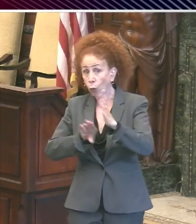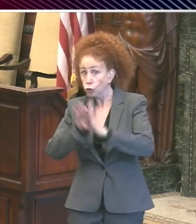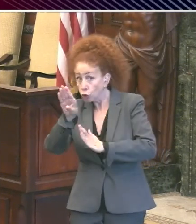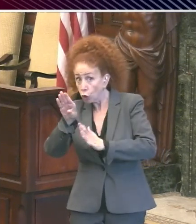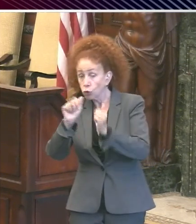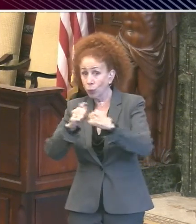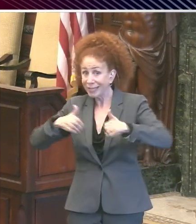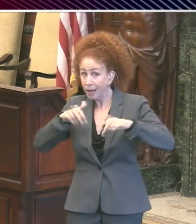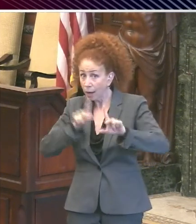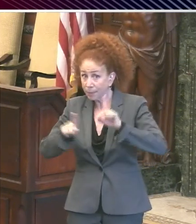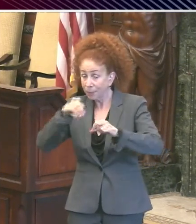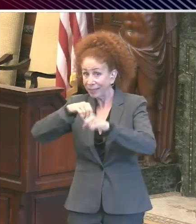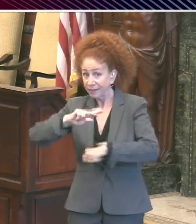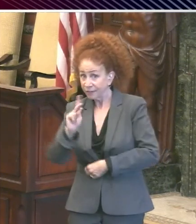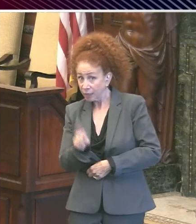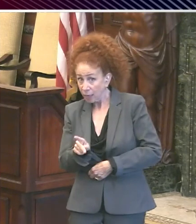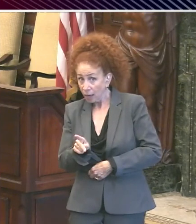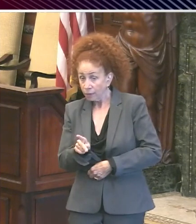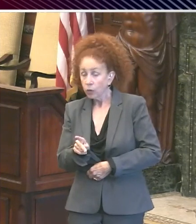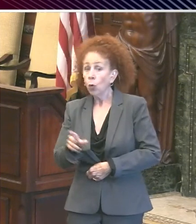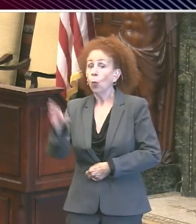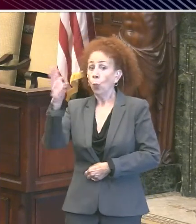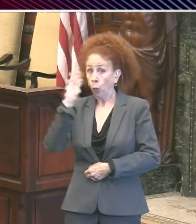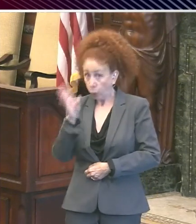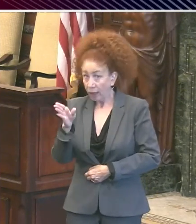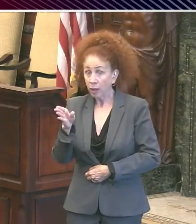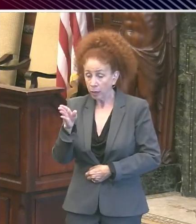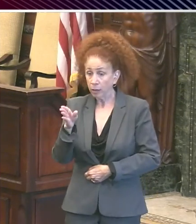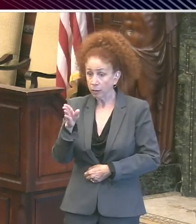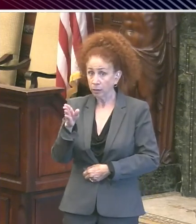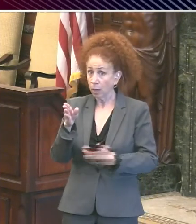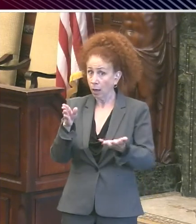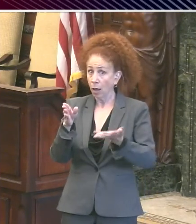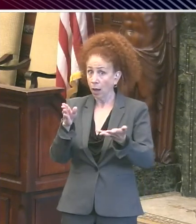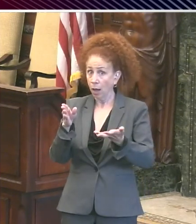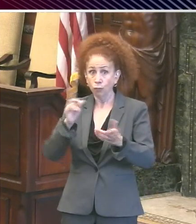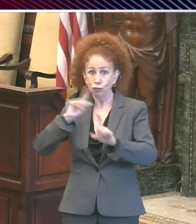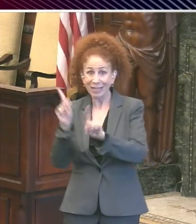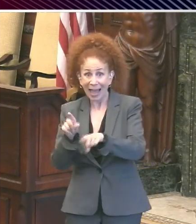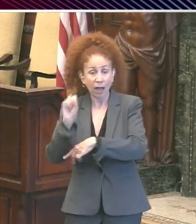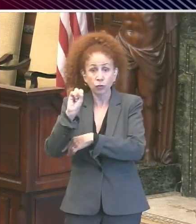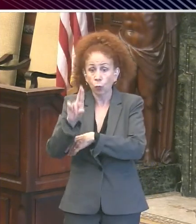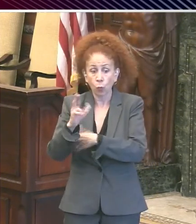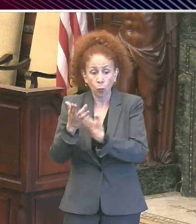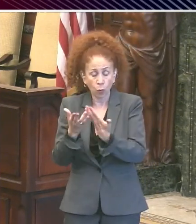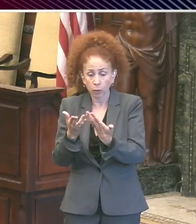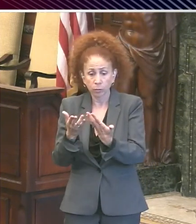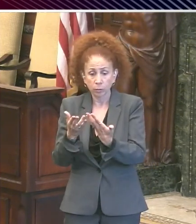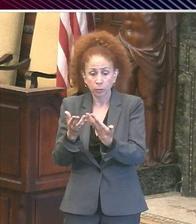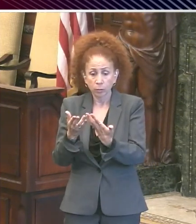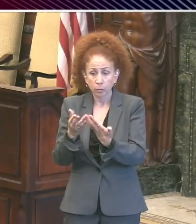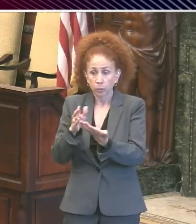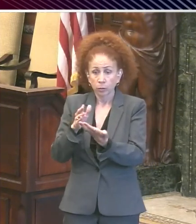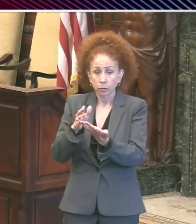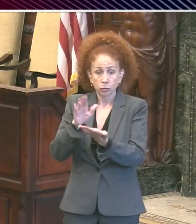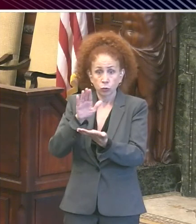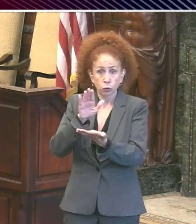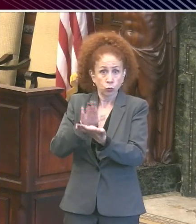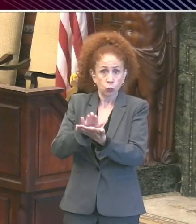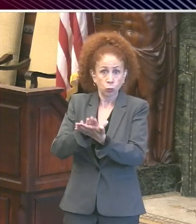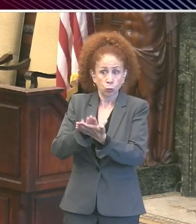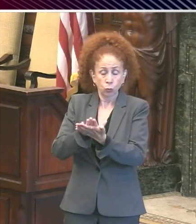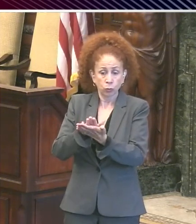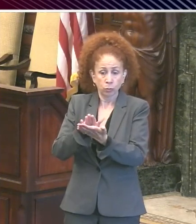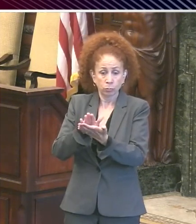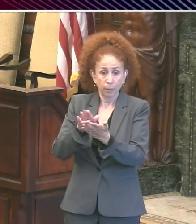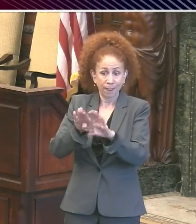young people in Philadelphia that you will react? Or is it schools get open,